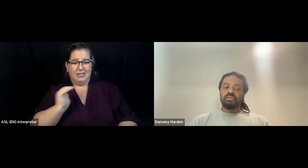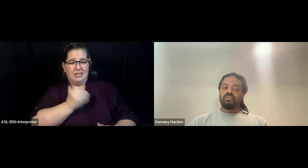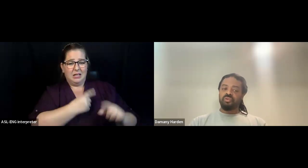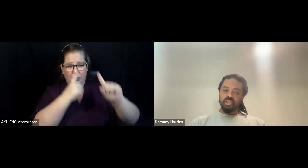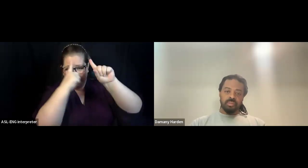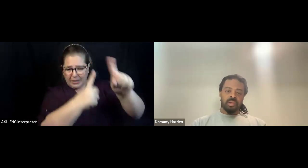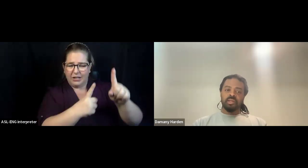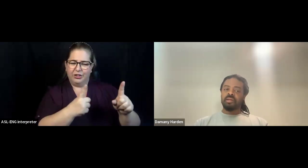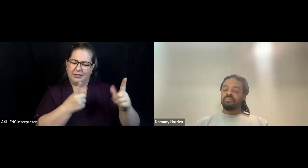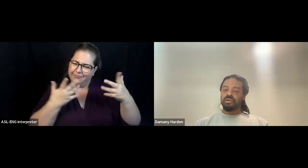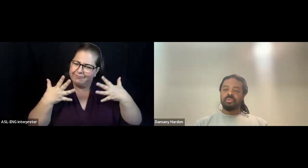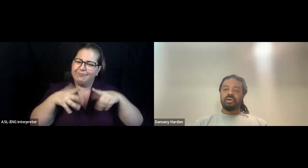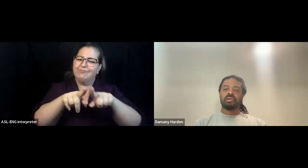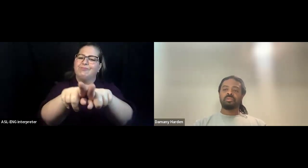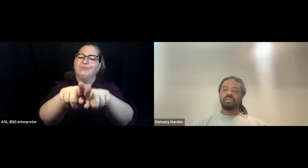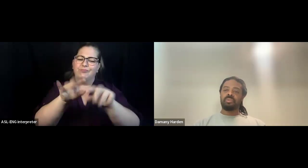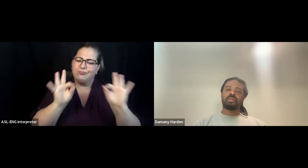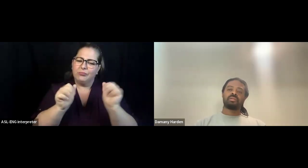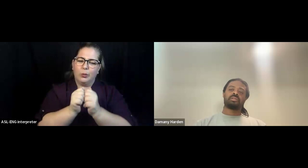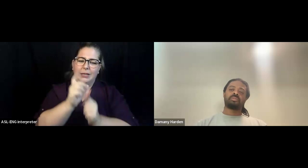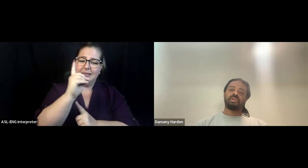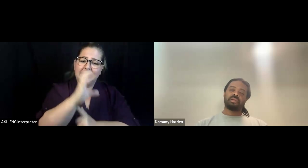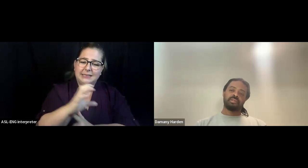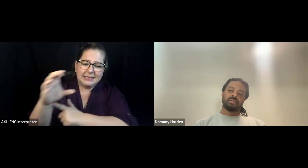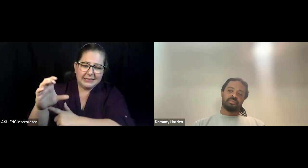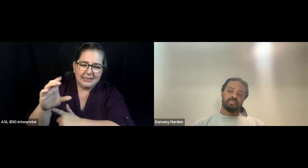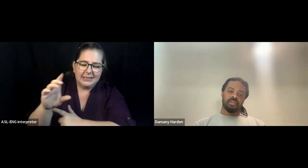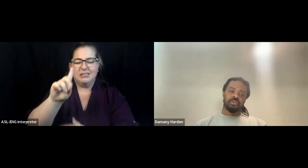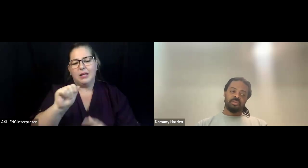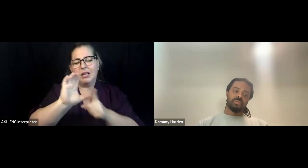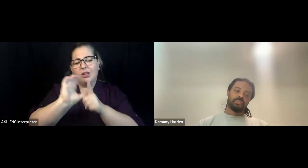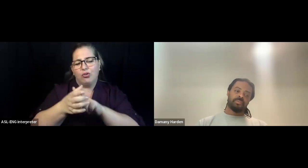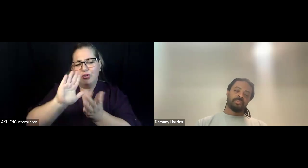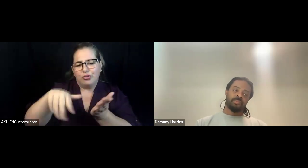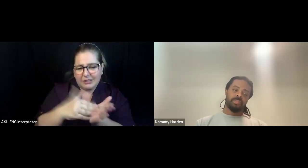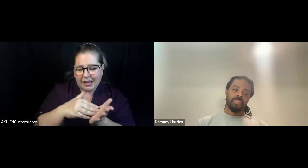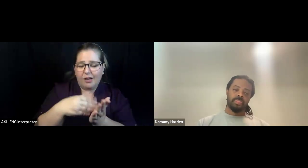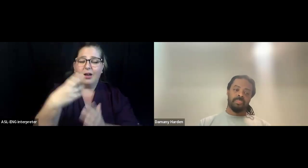fully committed and very proud to be a part of this experience. Thank you.